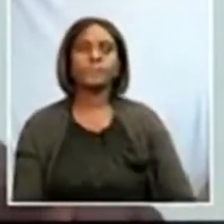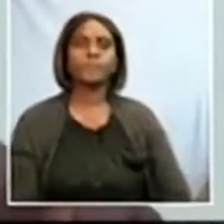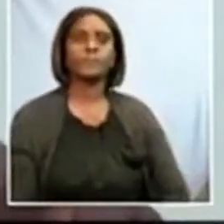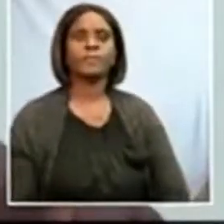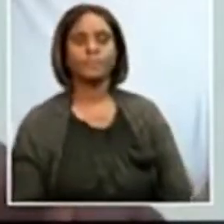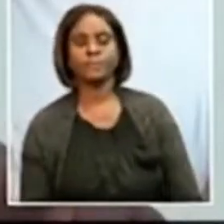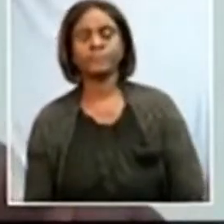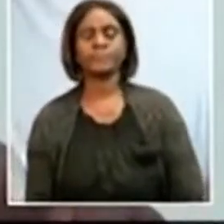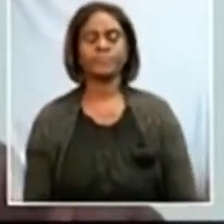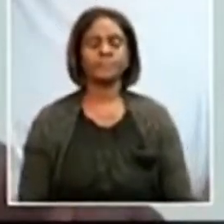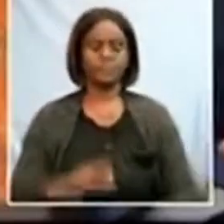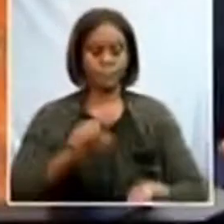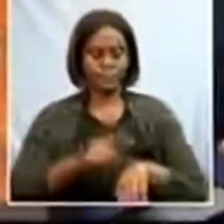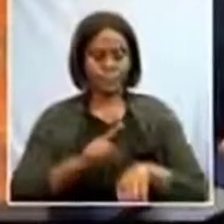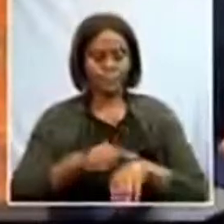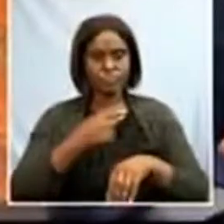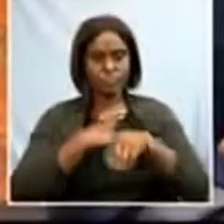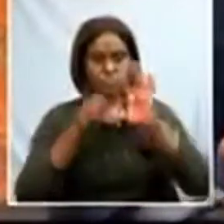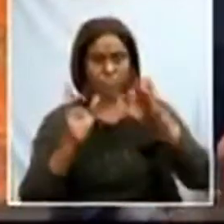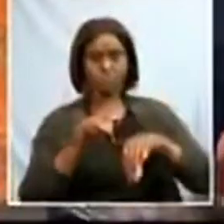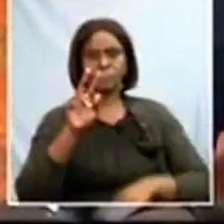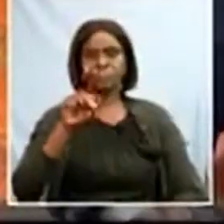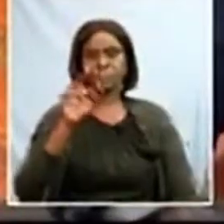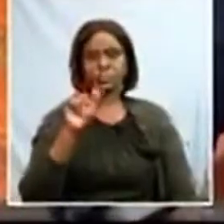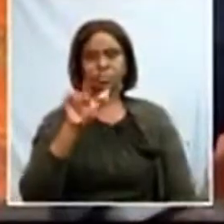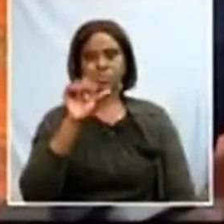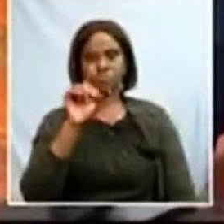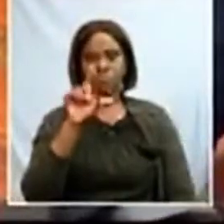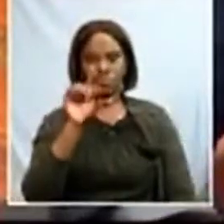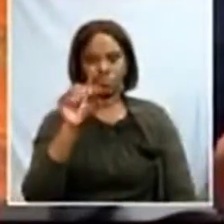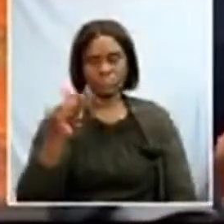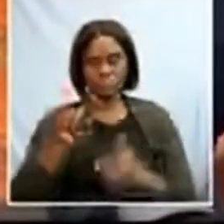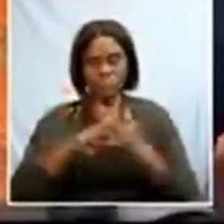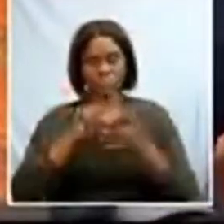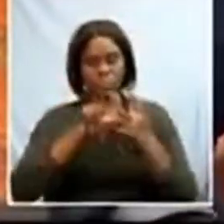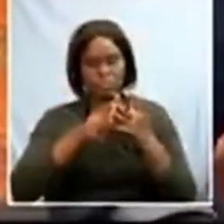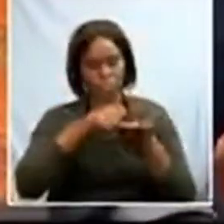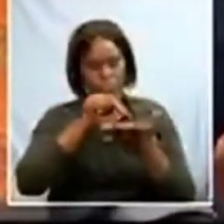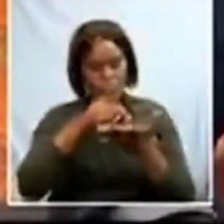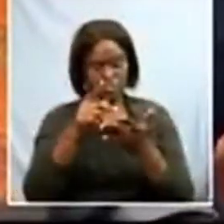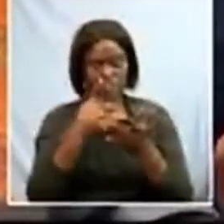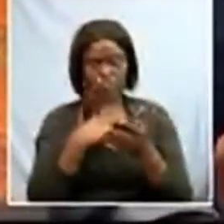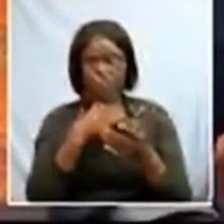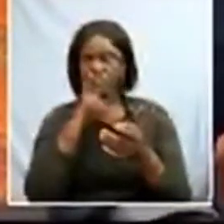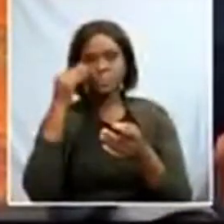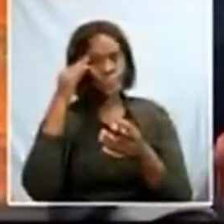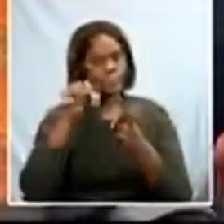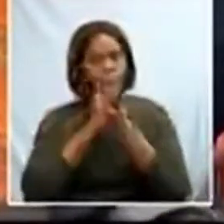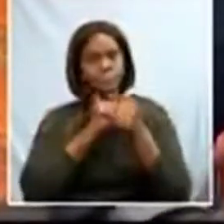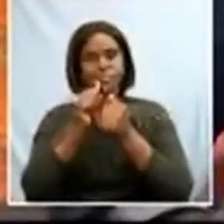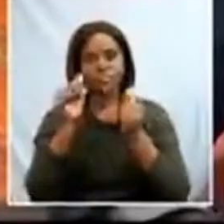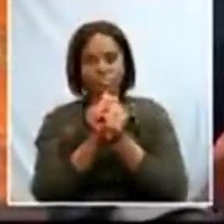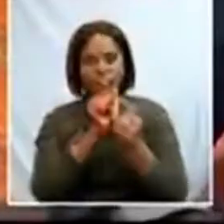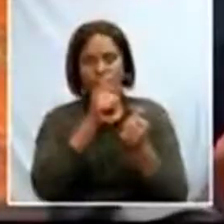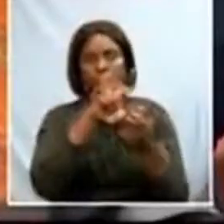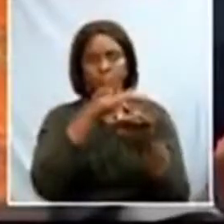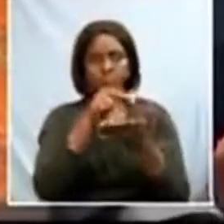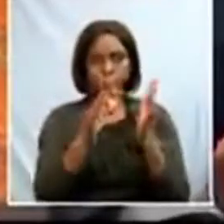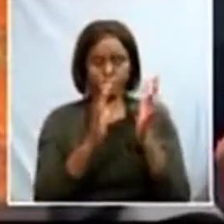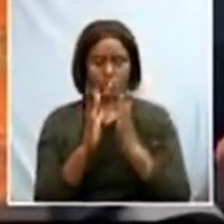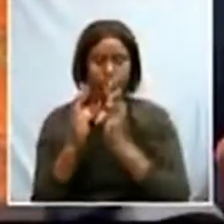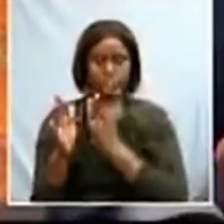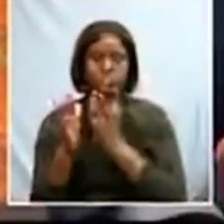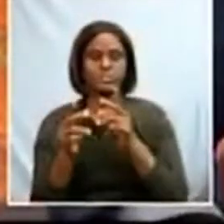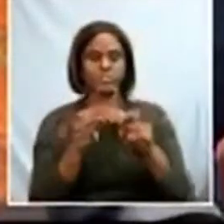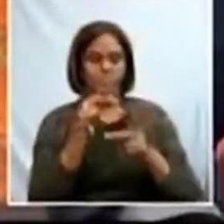Yes, Chair, by the time I left NALOLO, Chair, they had started paying, but currently I don't know how far they've gone with the payment, the paying